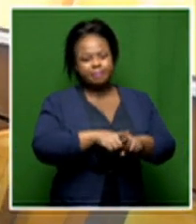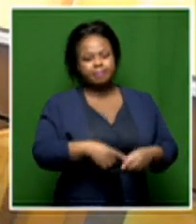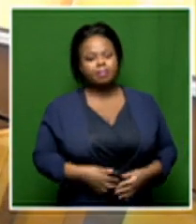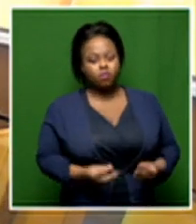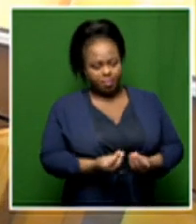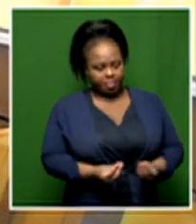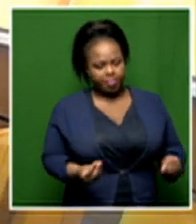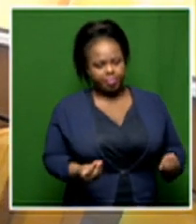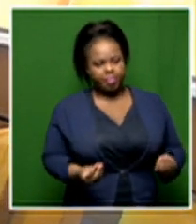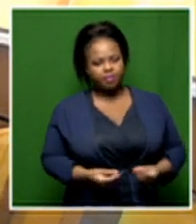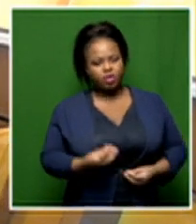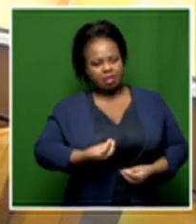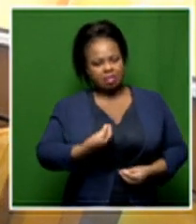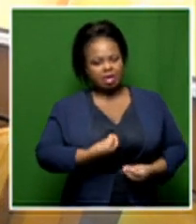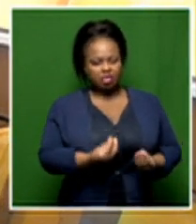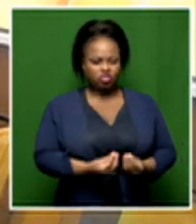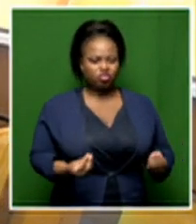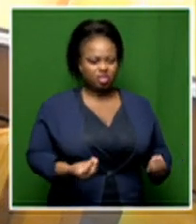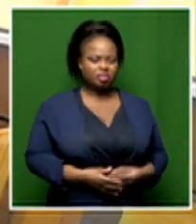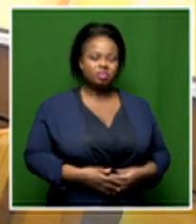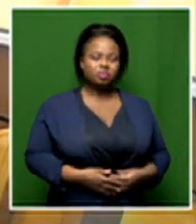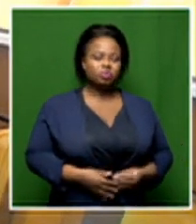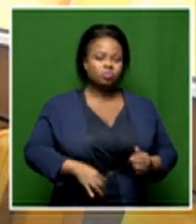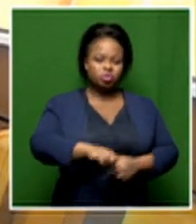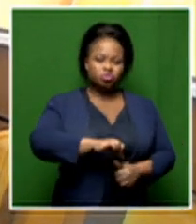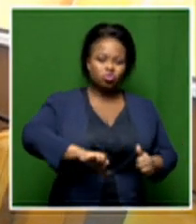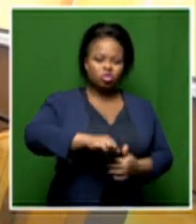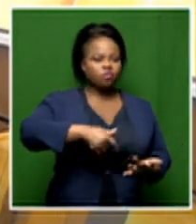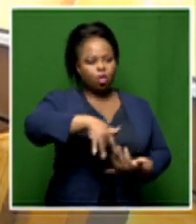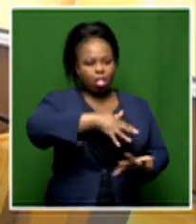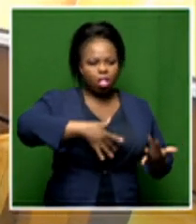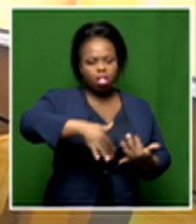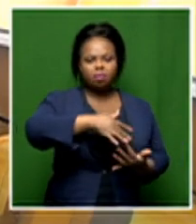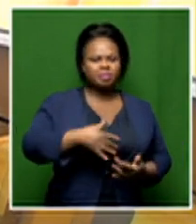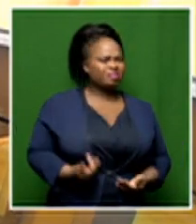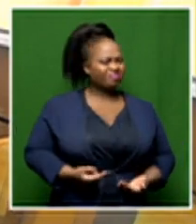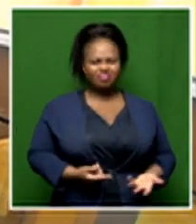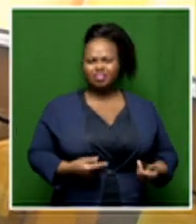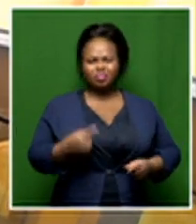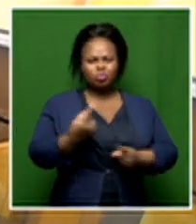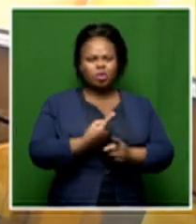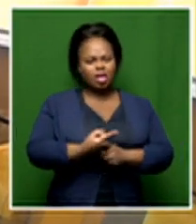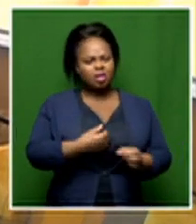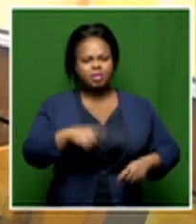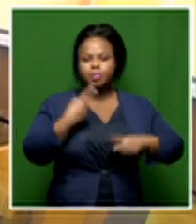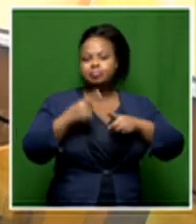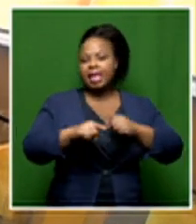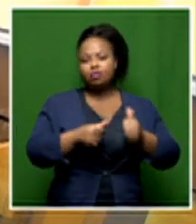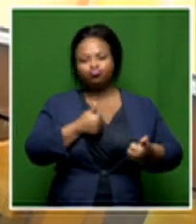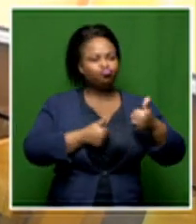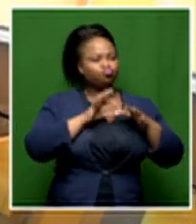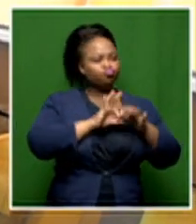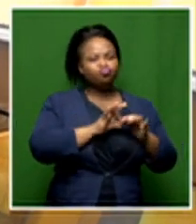from kids, from very, very young kids, and the different kinds of socialization that they are not used to being the way that we are. We're humans.